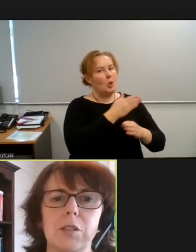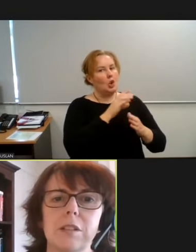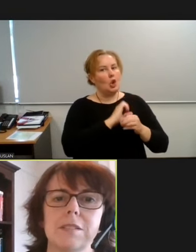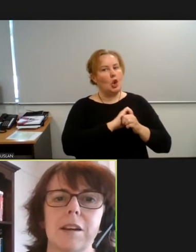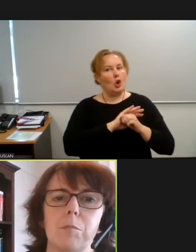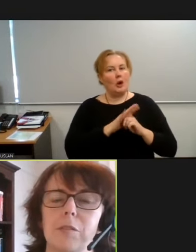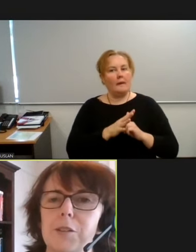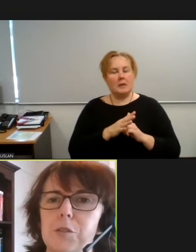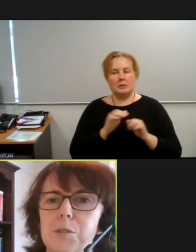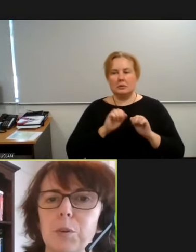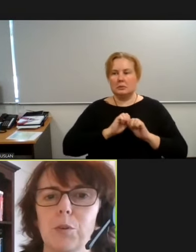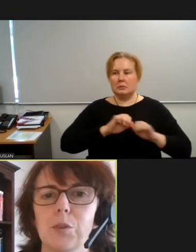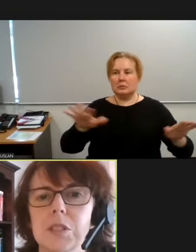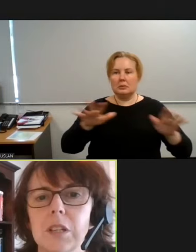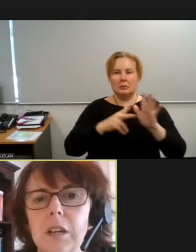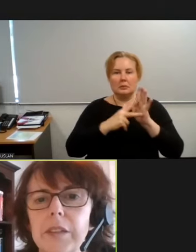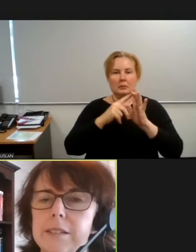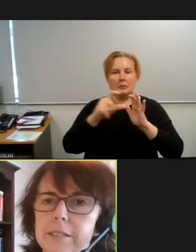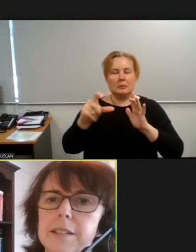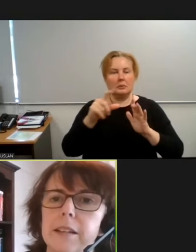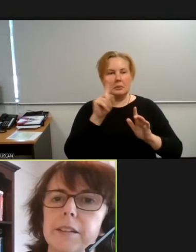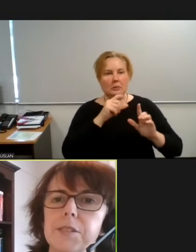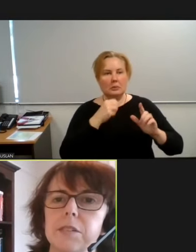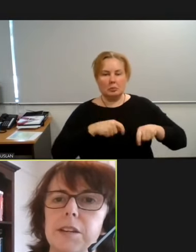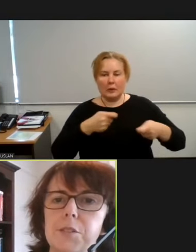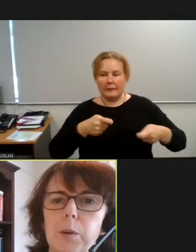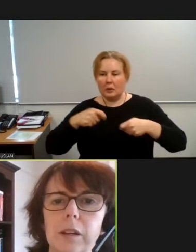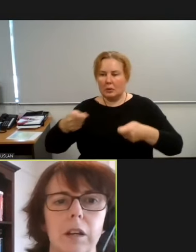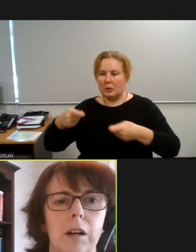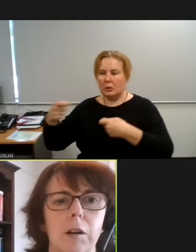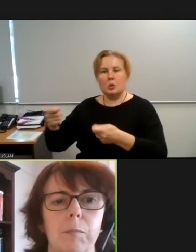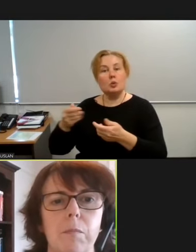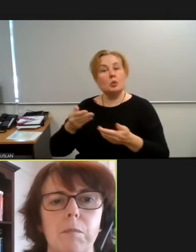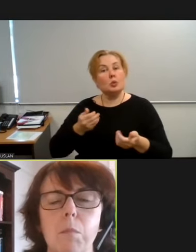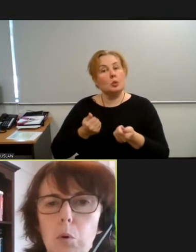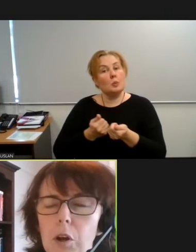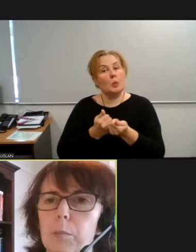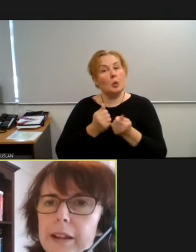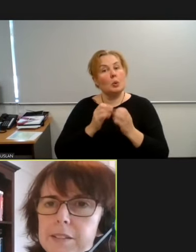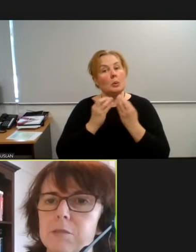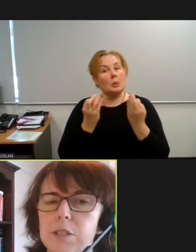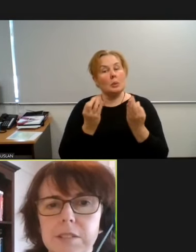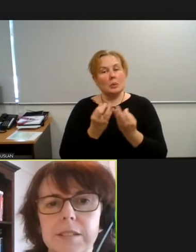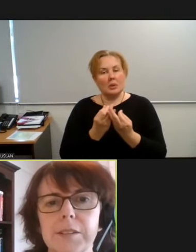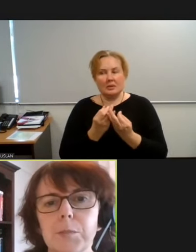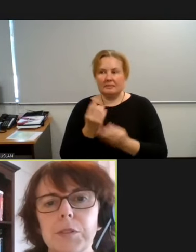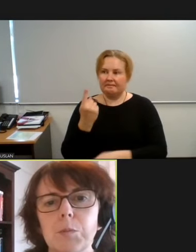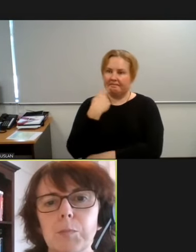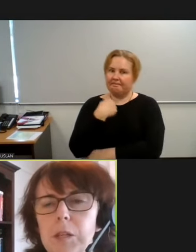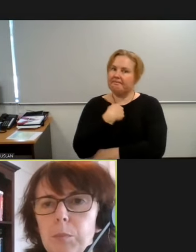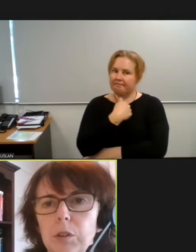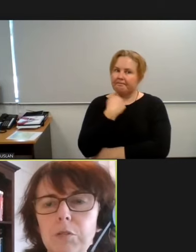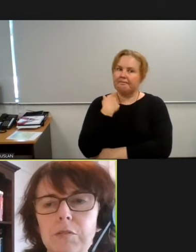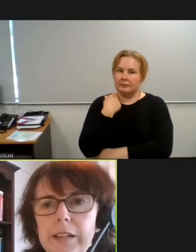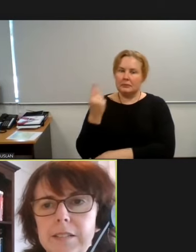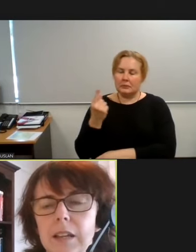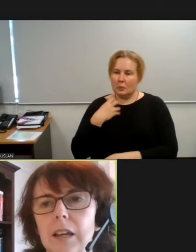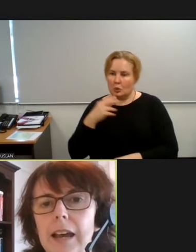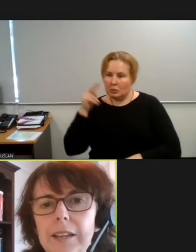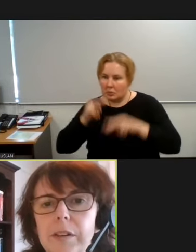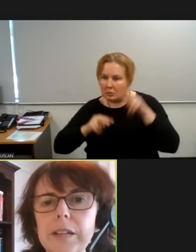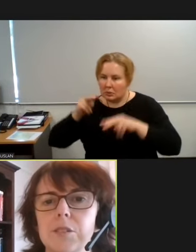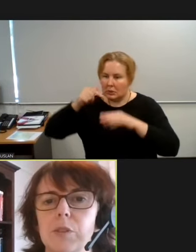and specialist provider of support, they're telling us that they're doing more comprehensive risk assessments with people who